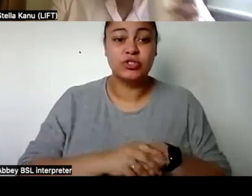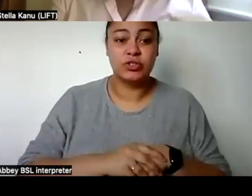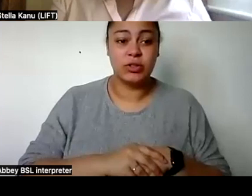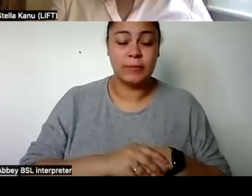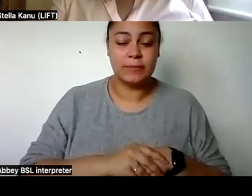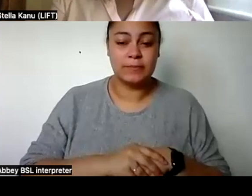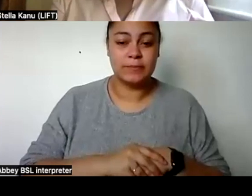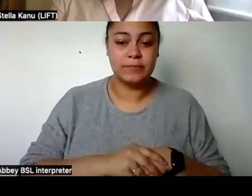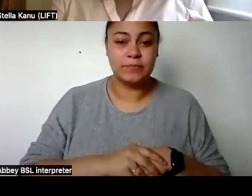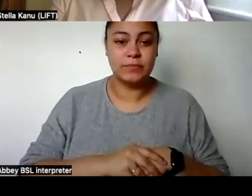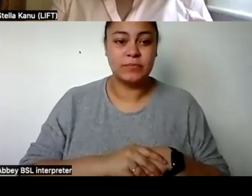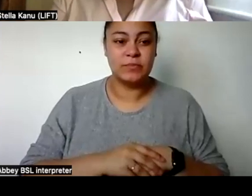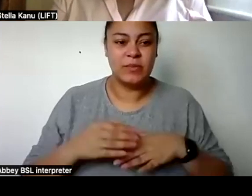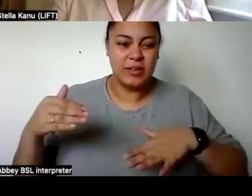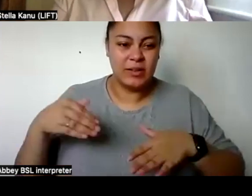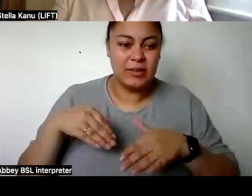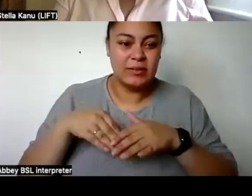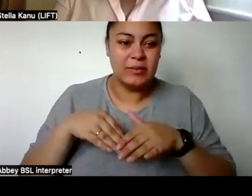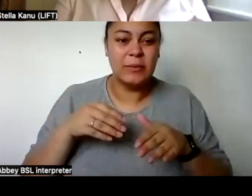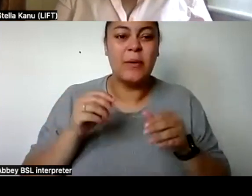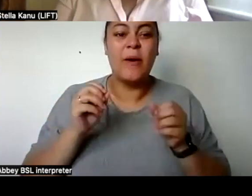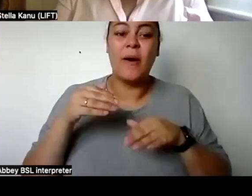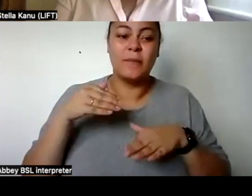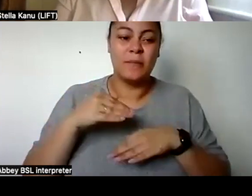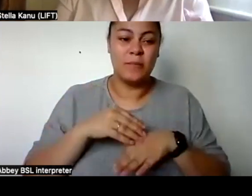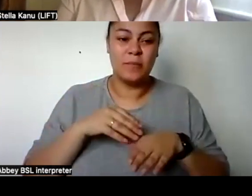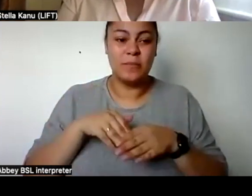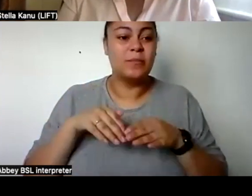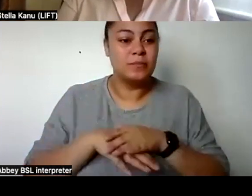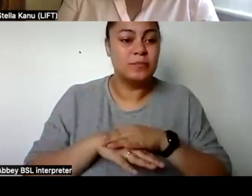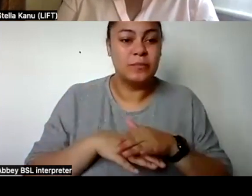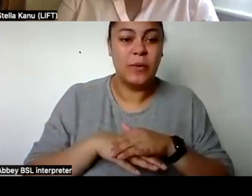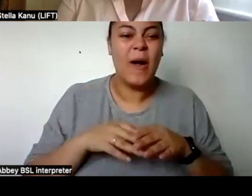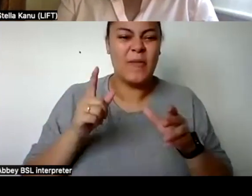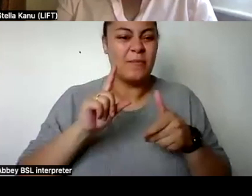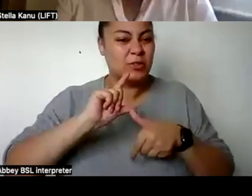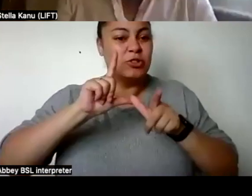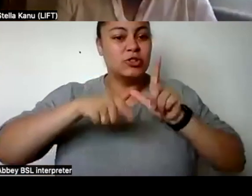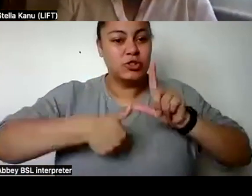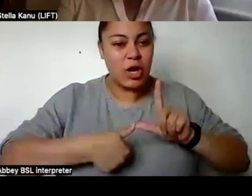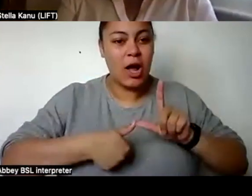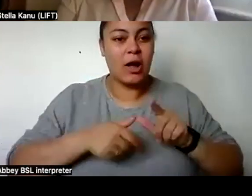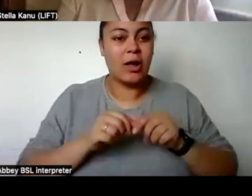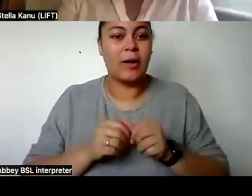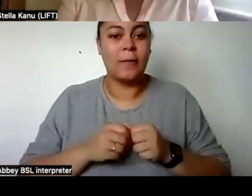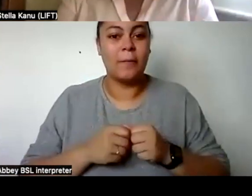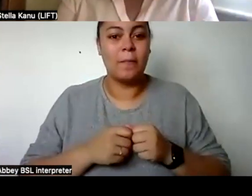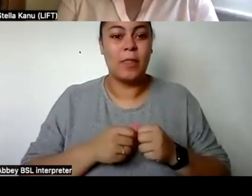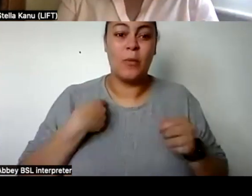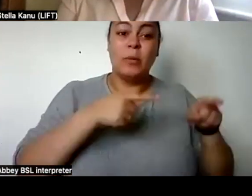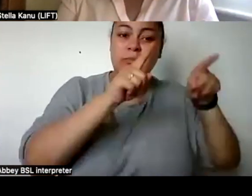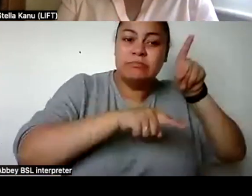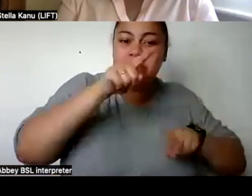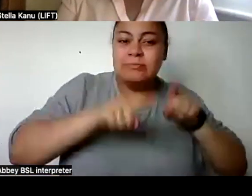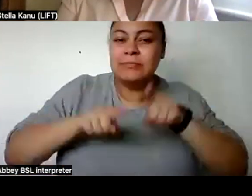Avoid overcomplicated language and explain any technical terms. And of course, we are all at different stages in our learning.